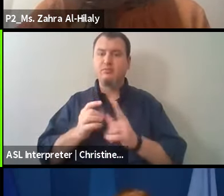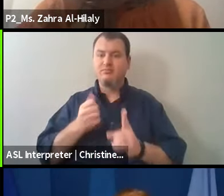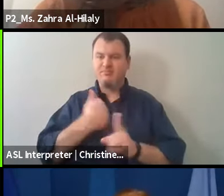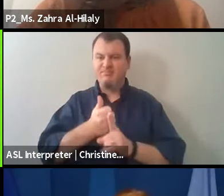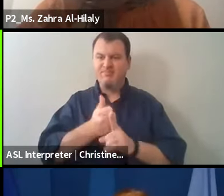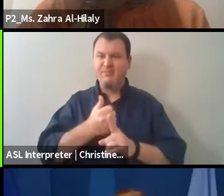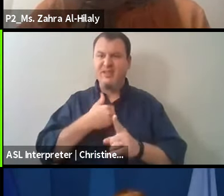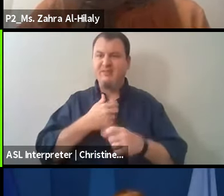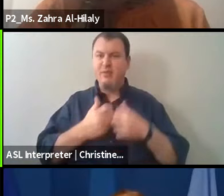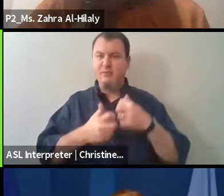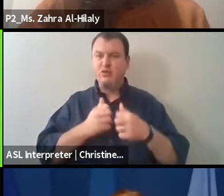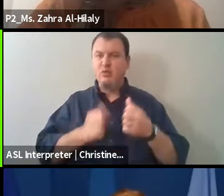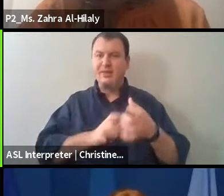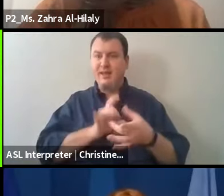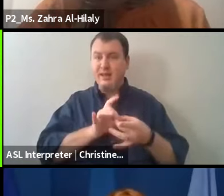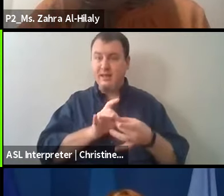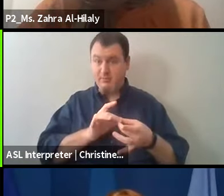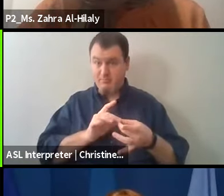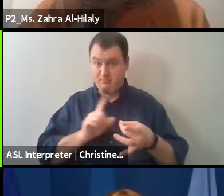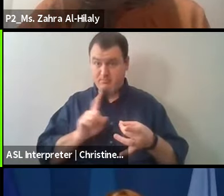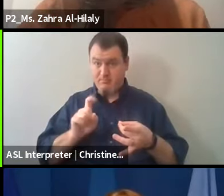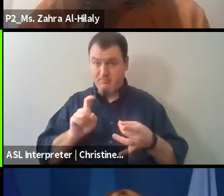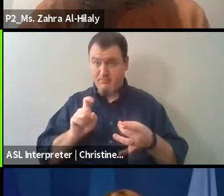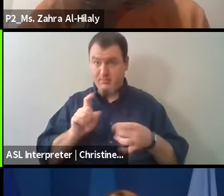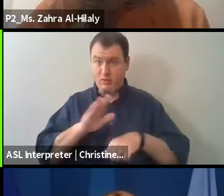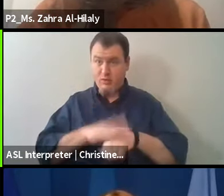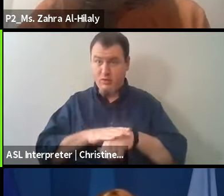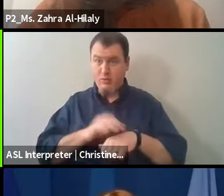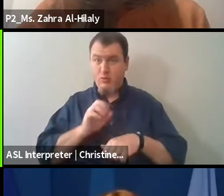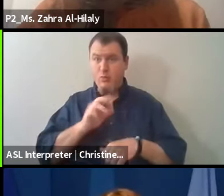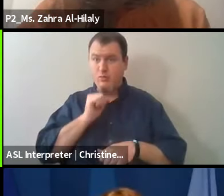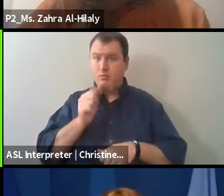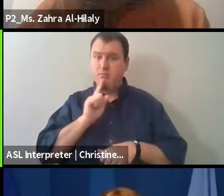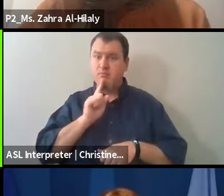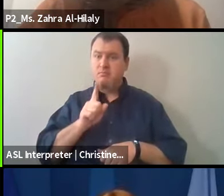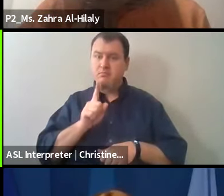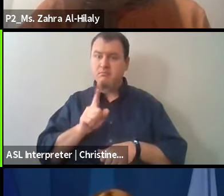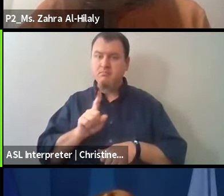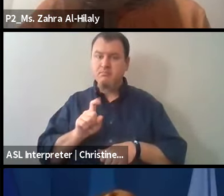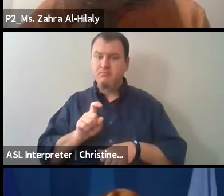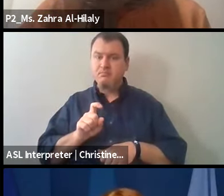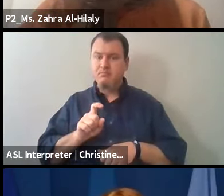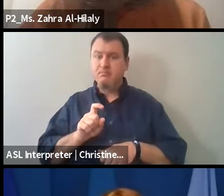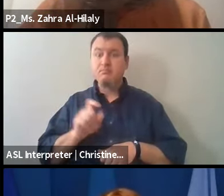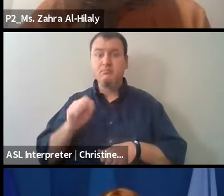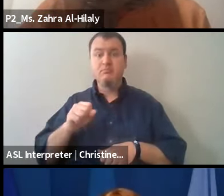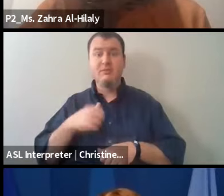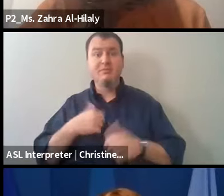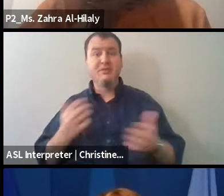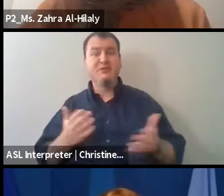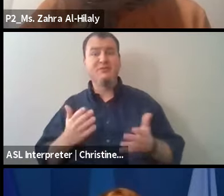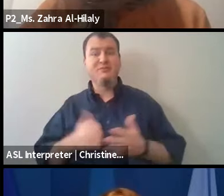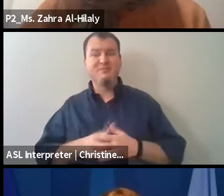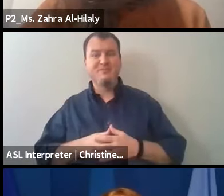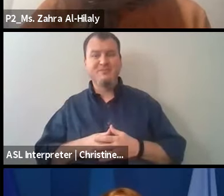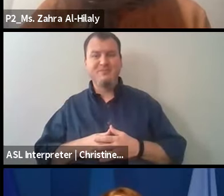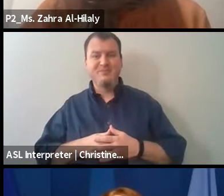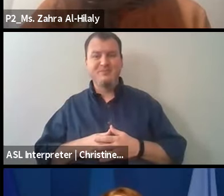challenges connecting, so I'm not sure that she is on. I'm here. Oh,